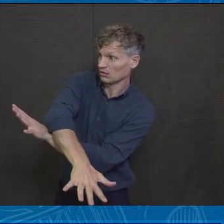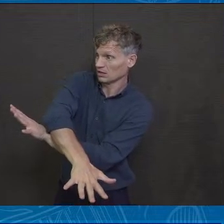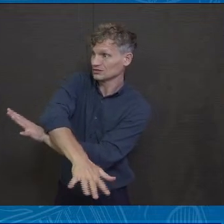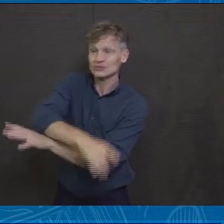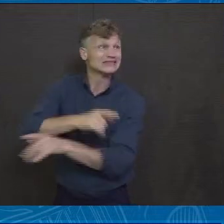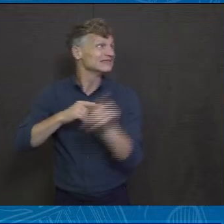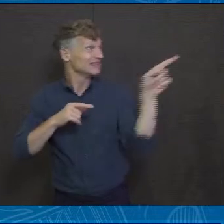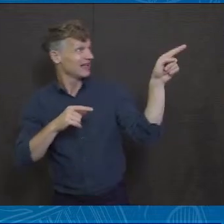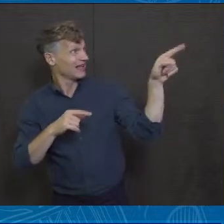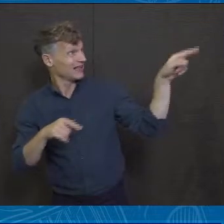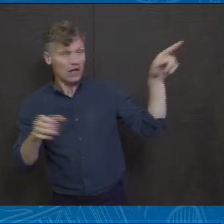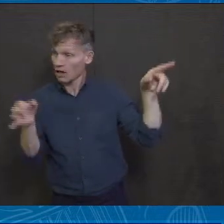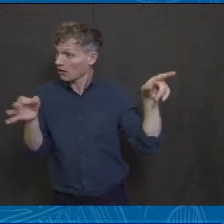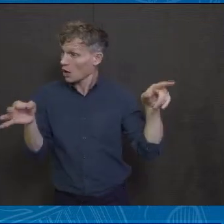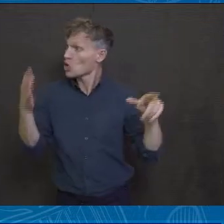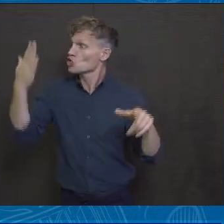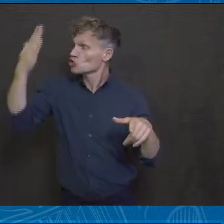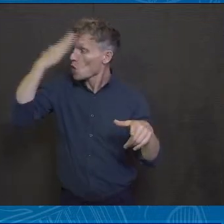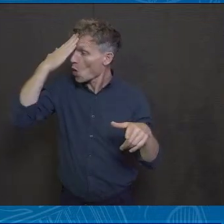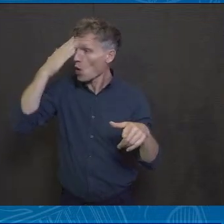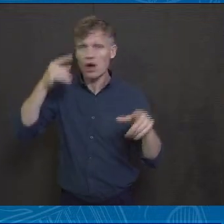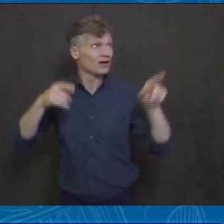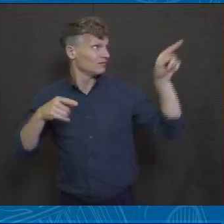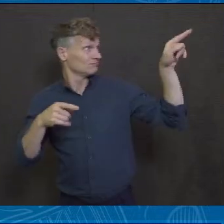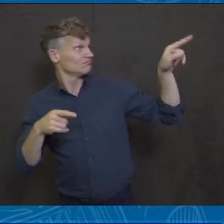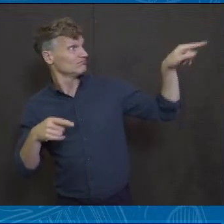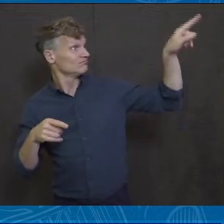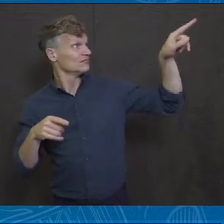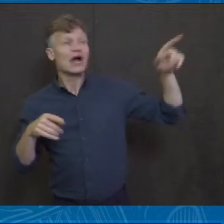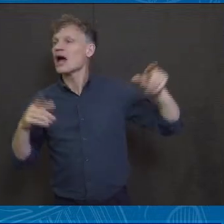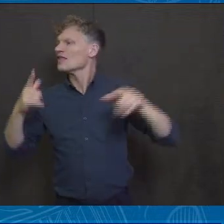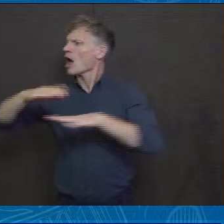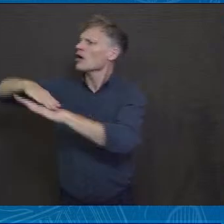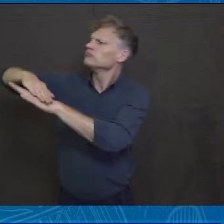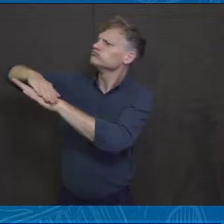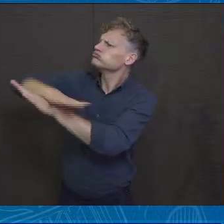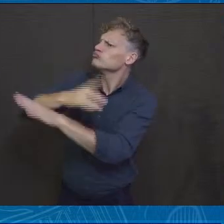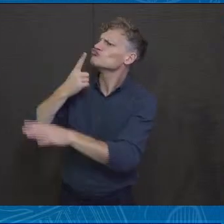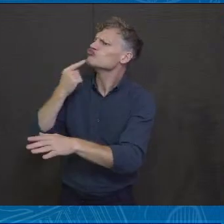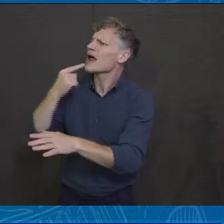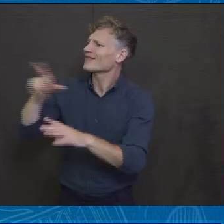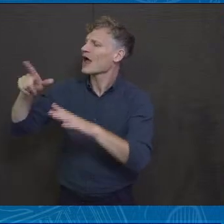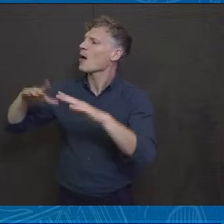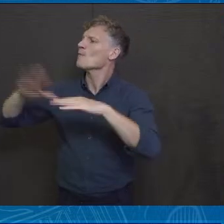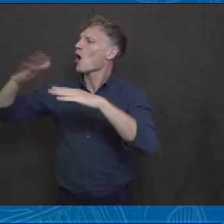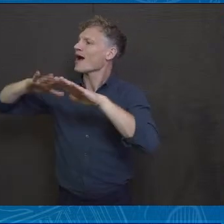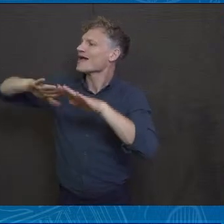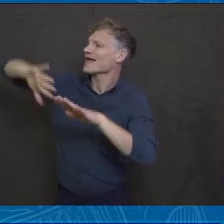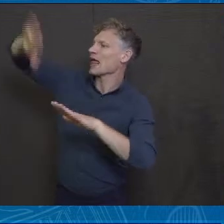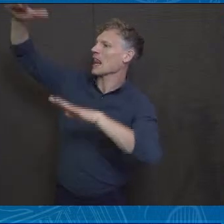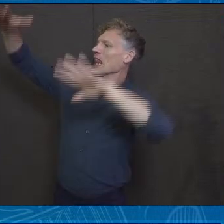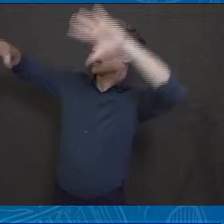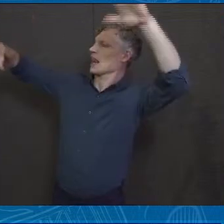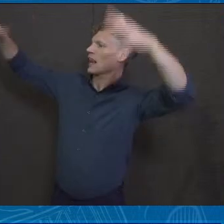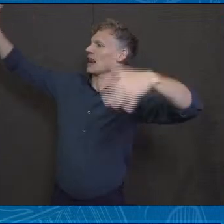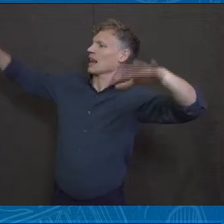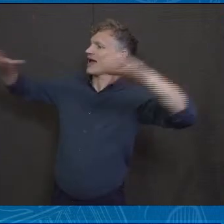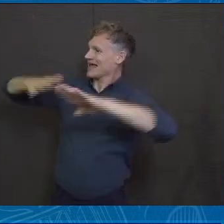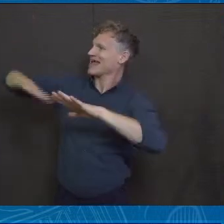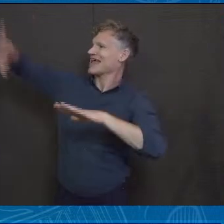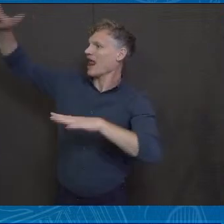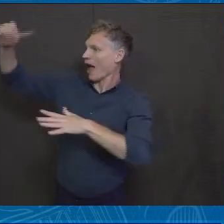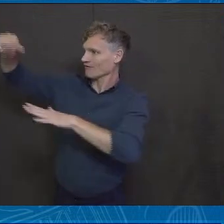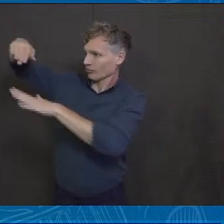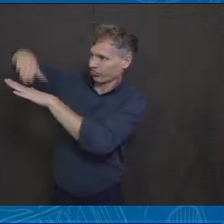risk area. They are actually located in the hilly area. So the development in this area had happened